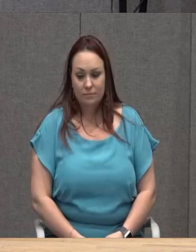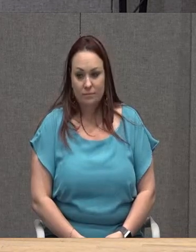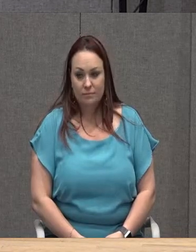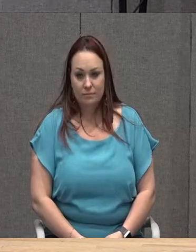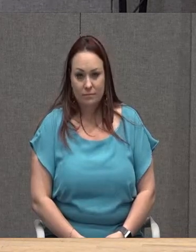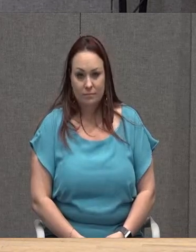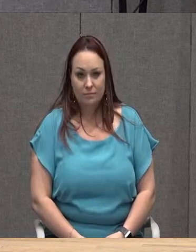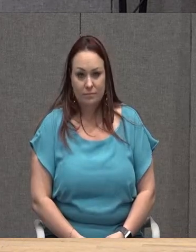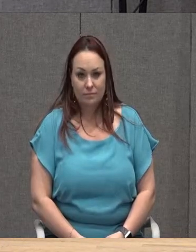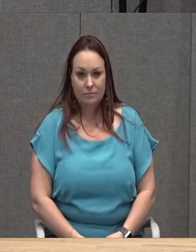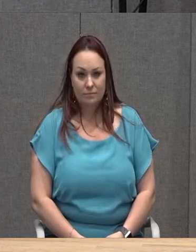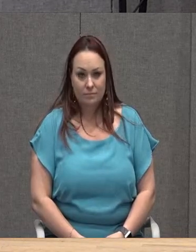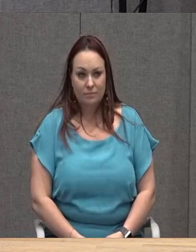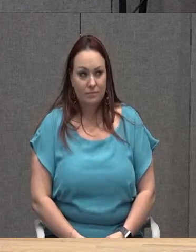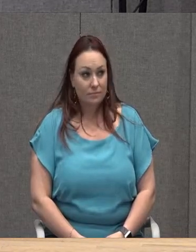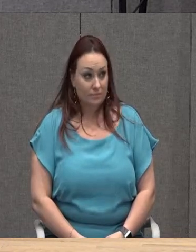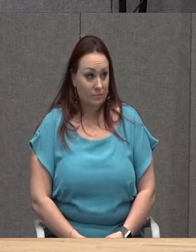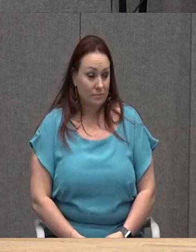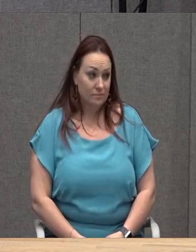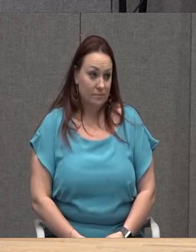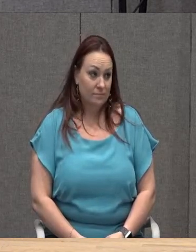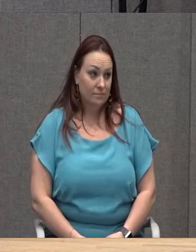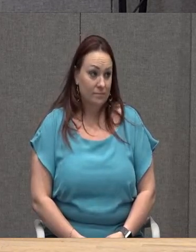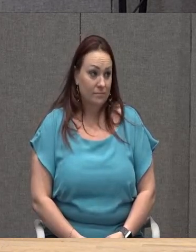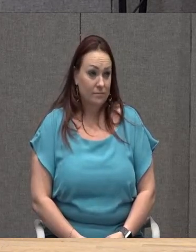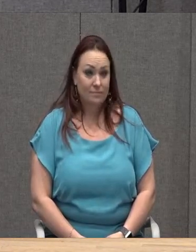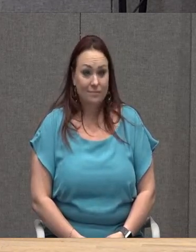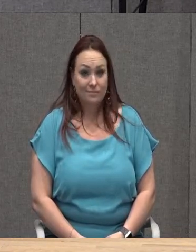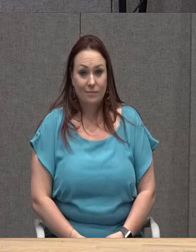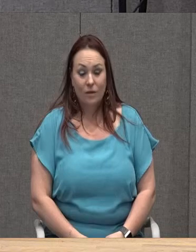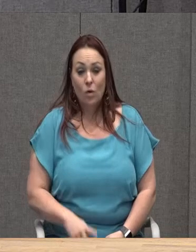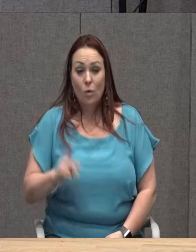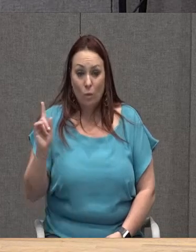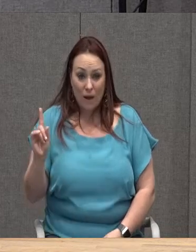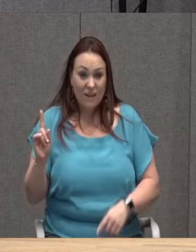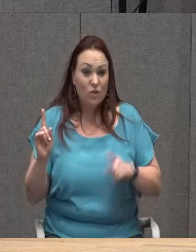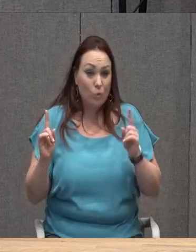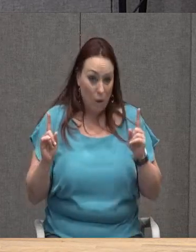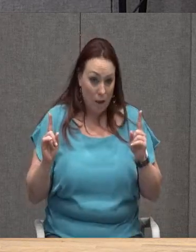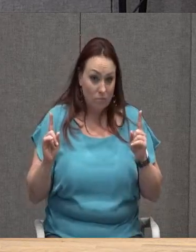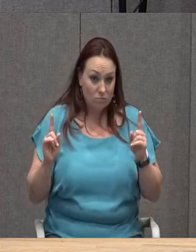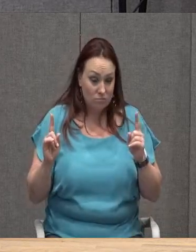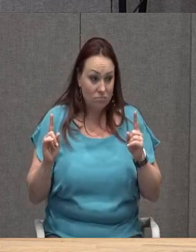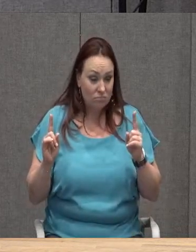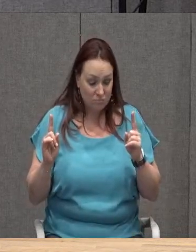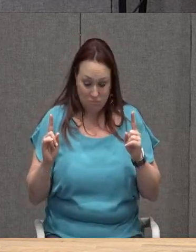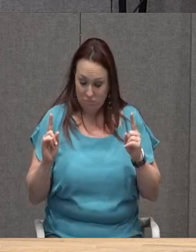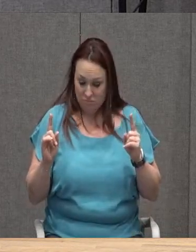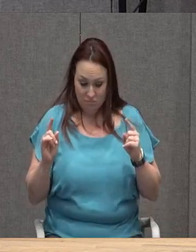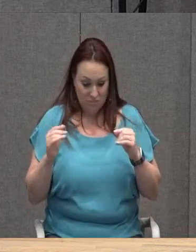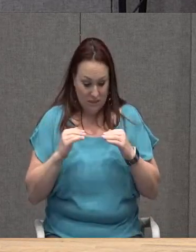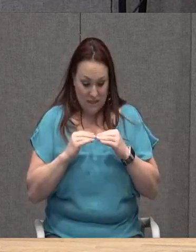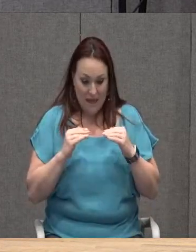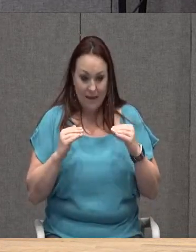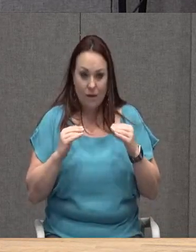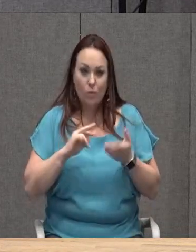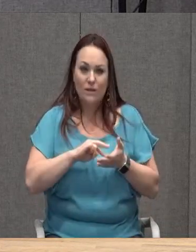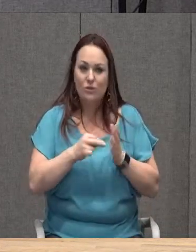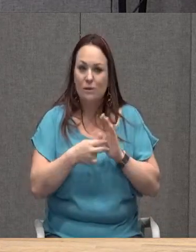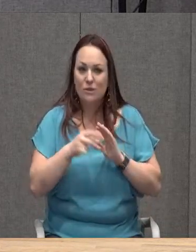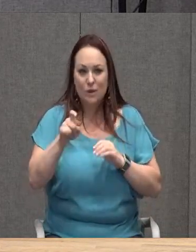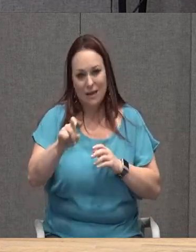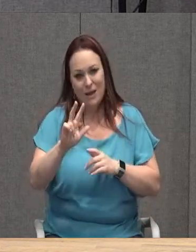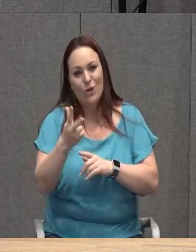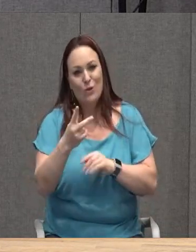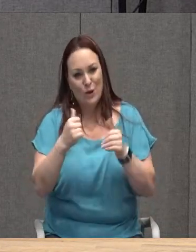o lo pueden hacer con 2 pies. So right now, we're tied 1-1, and that means we've got to play a third game so that